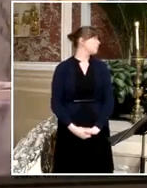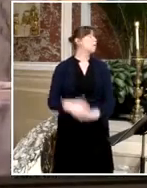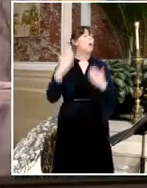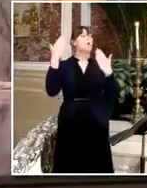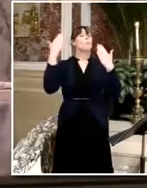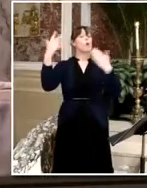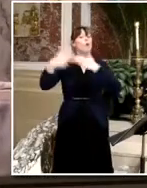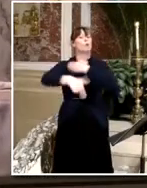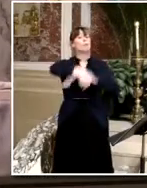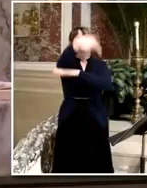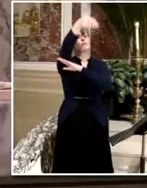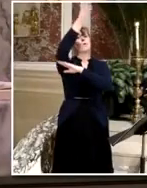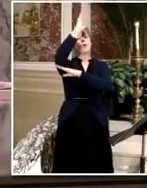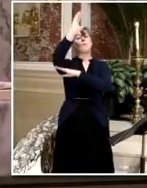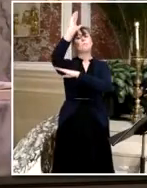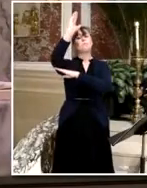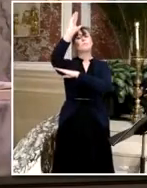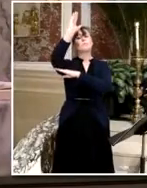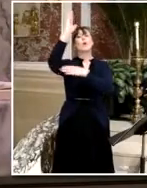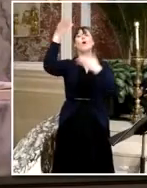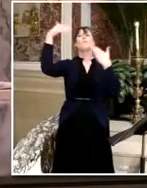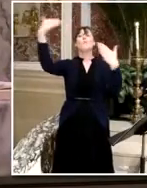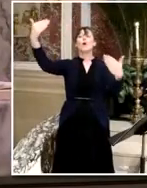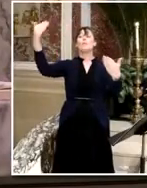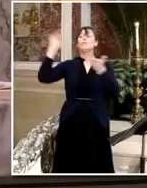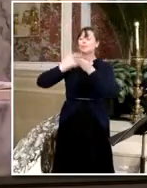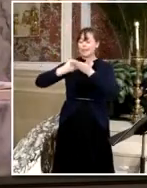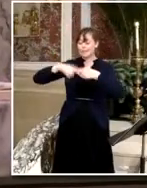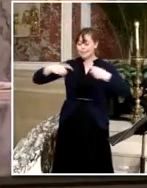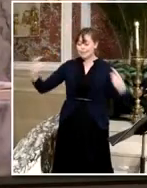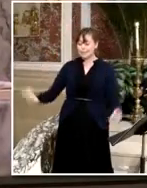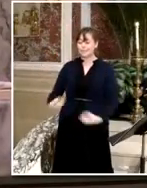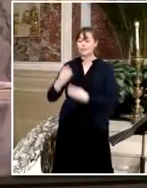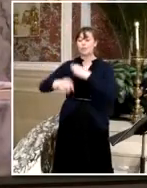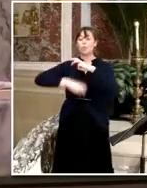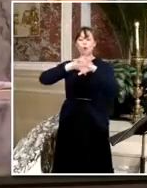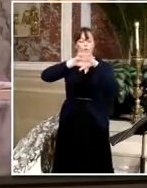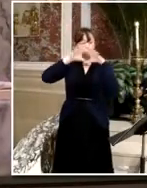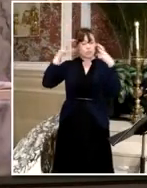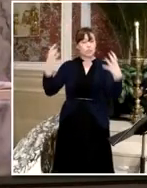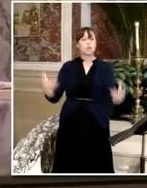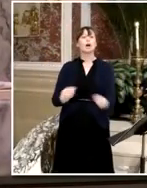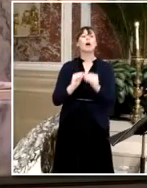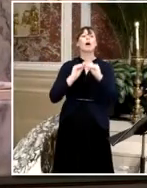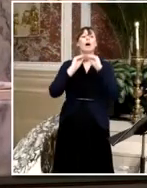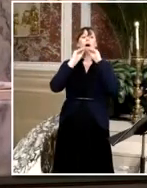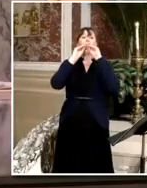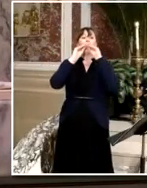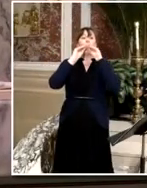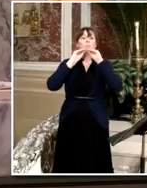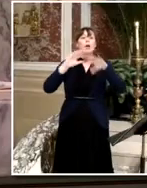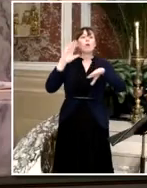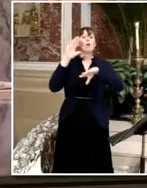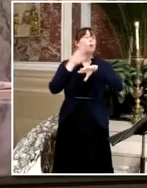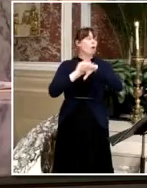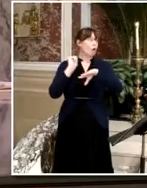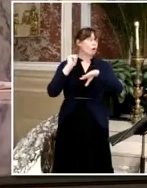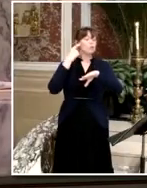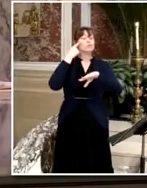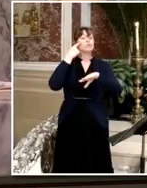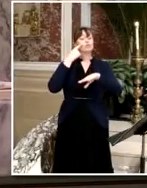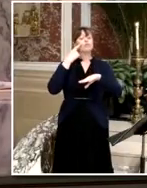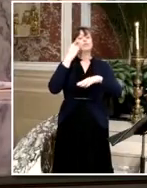Behold the Lamb of God. Behold him who takes away the sins of the world. Blessed are those